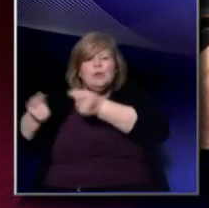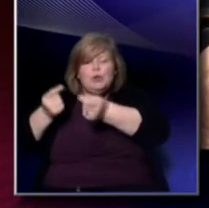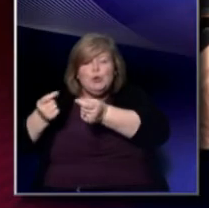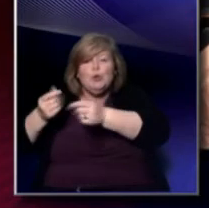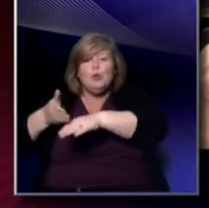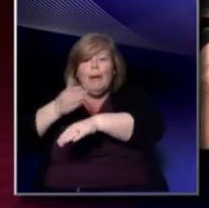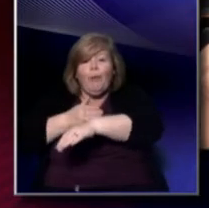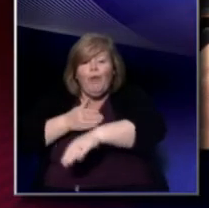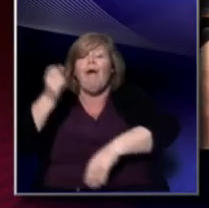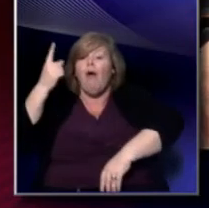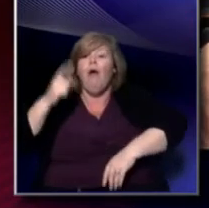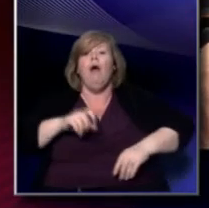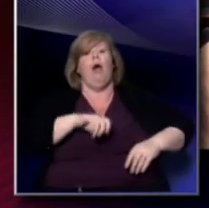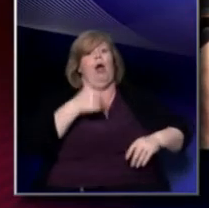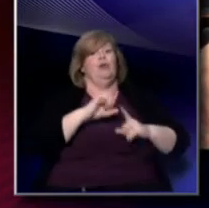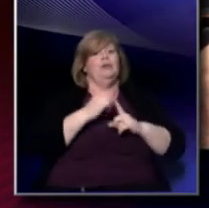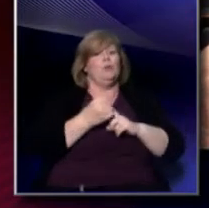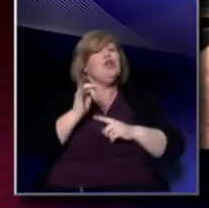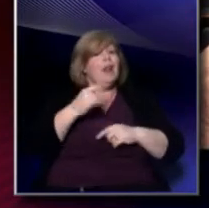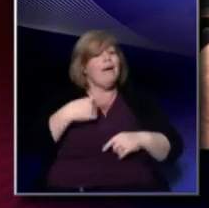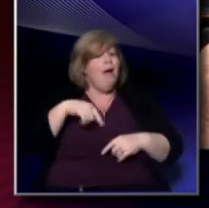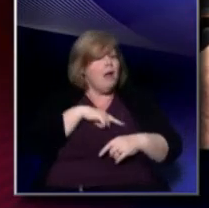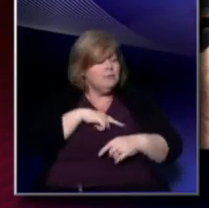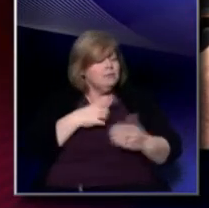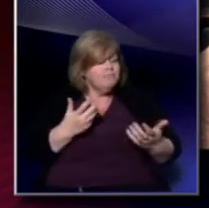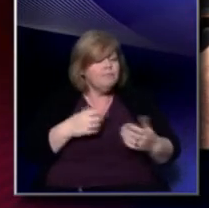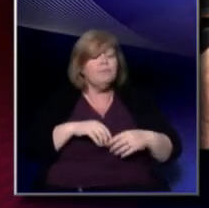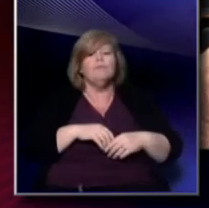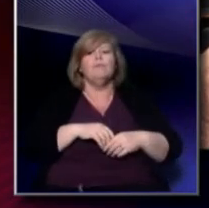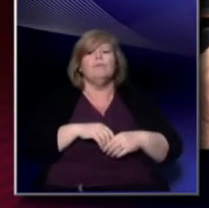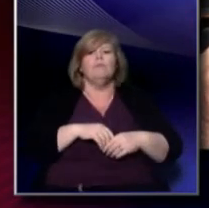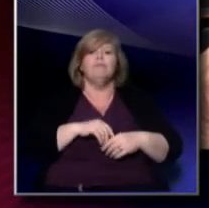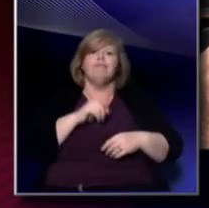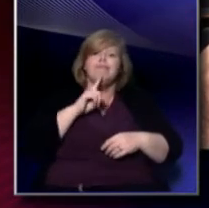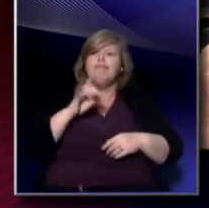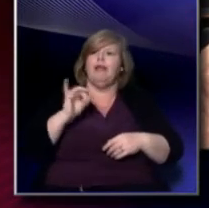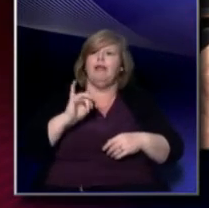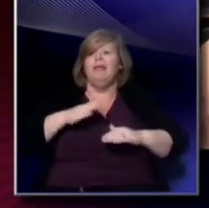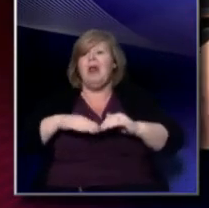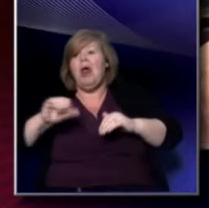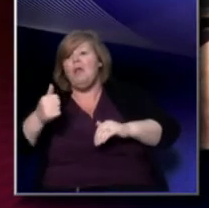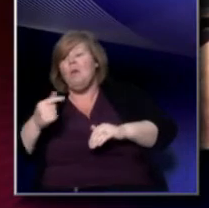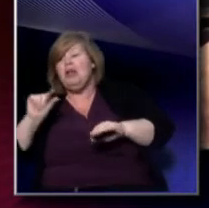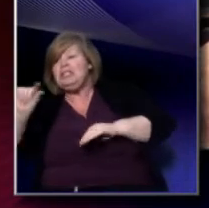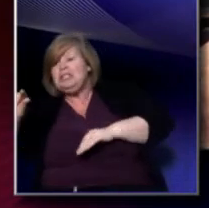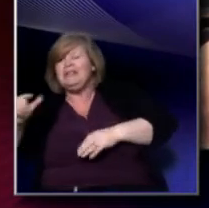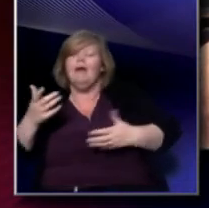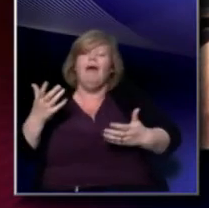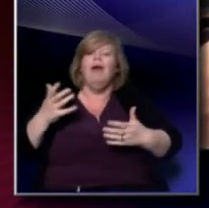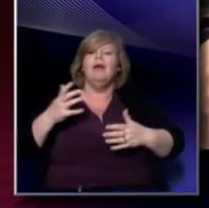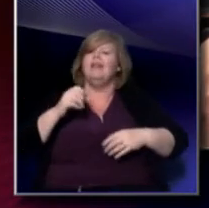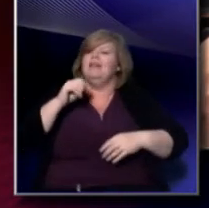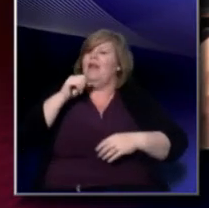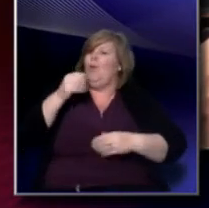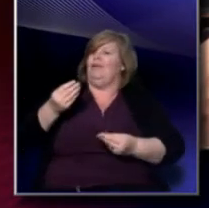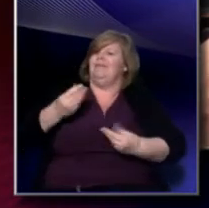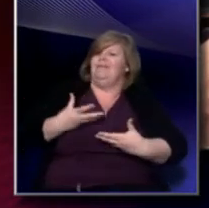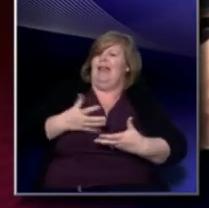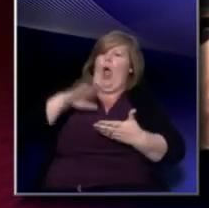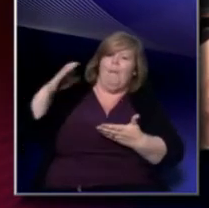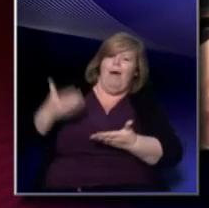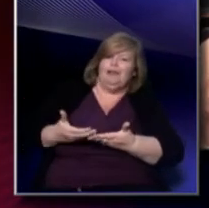other cases, which I would put us in, there's kind of been a 10-year lapse in a lot of dollar amount. I understand. They'll negotiate it. Okay.